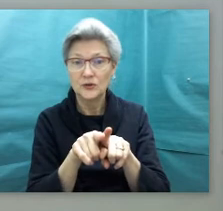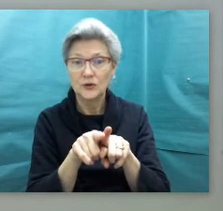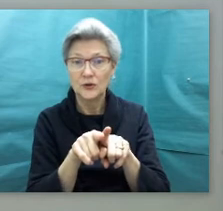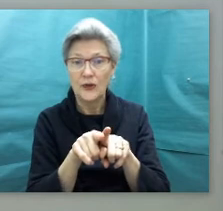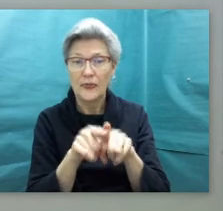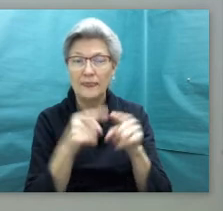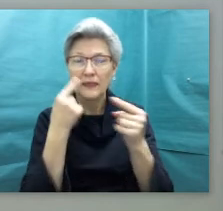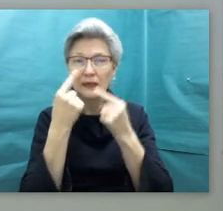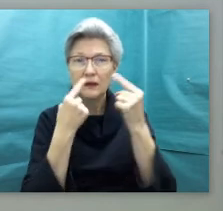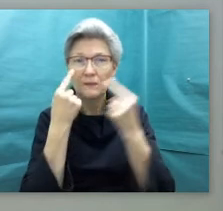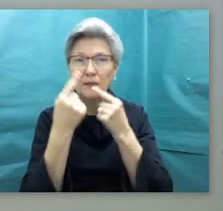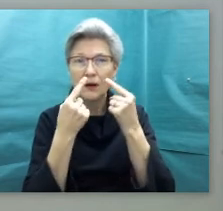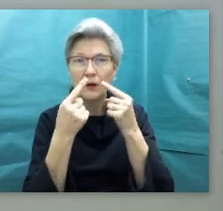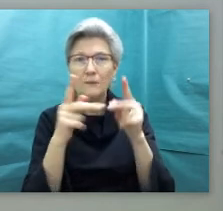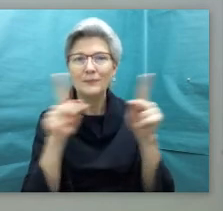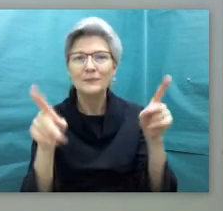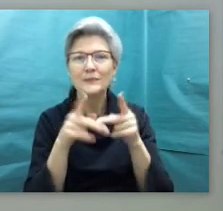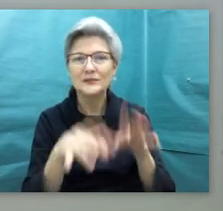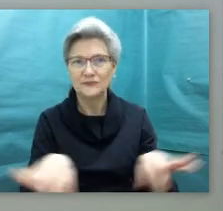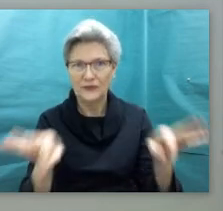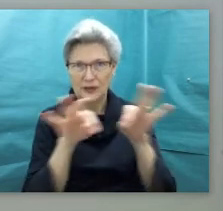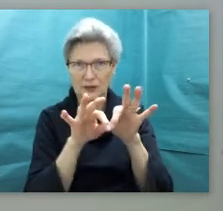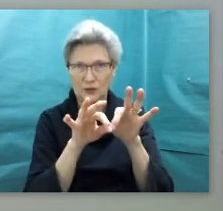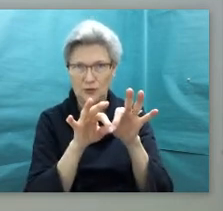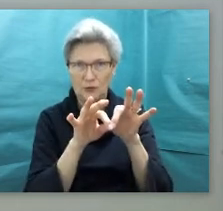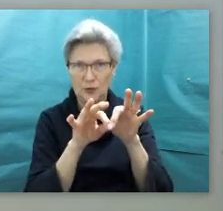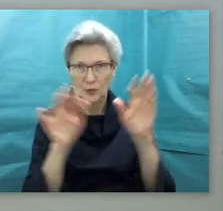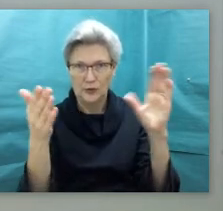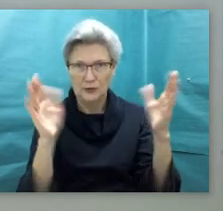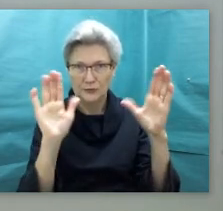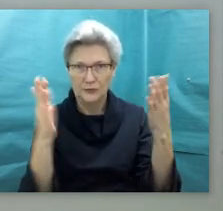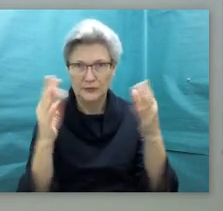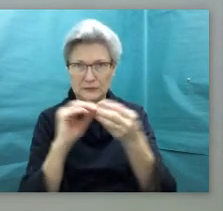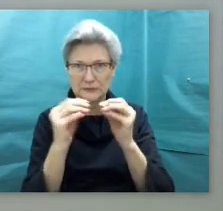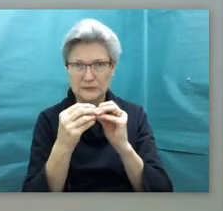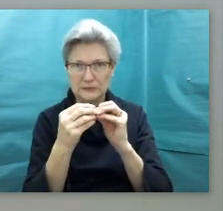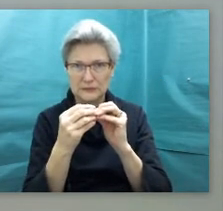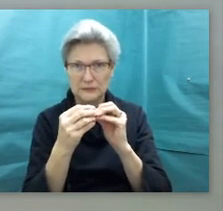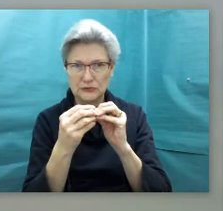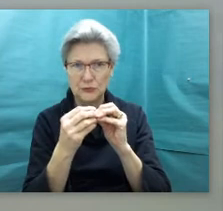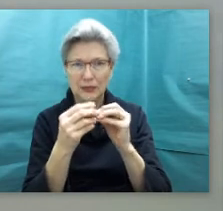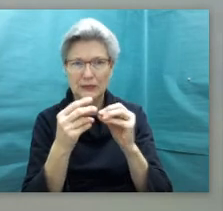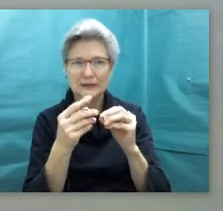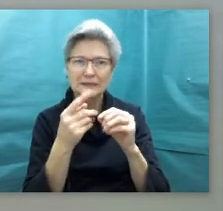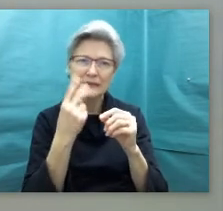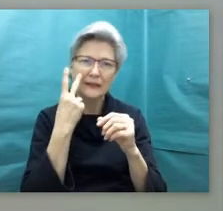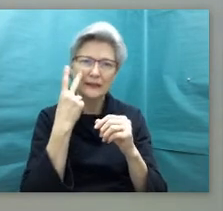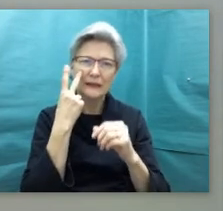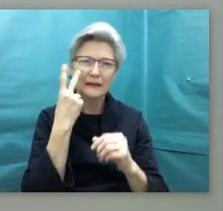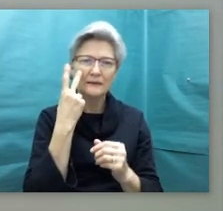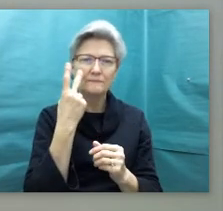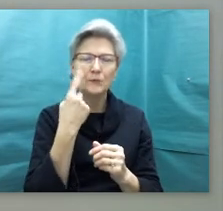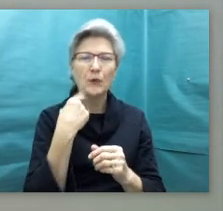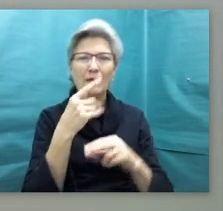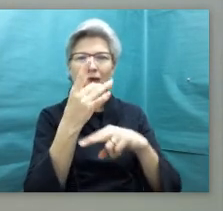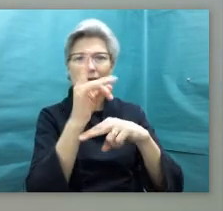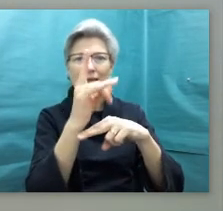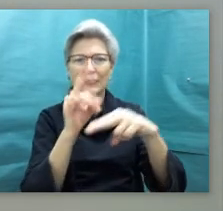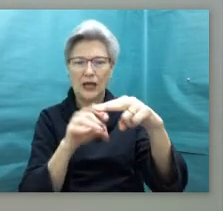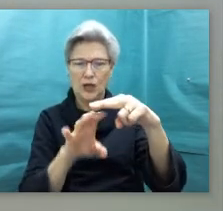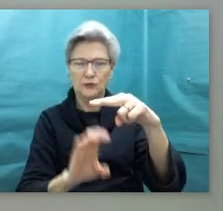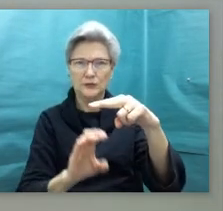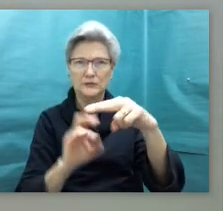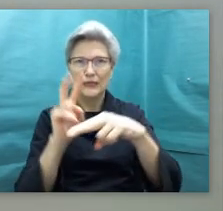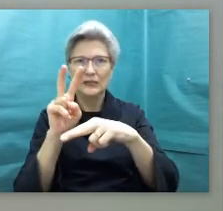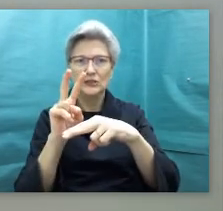just think about place value when we're comparing these numbers. So we can simply think we have 18/100ths